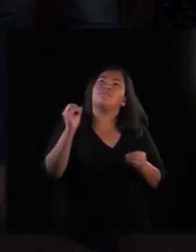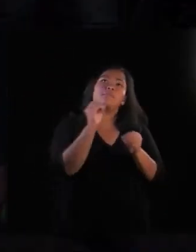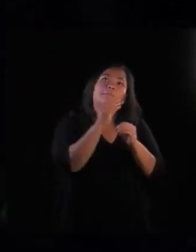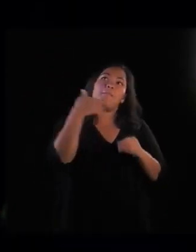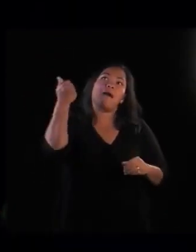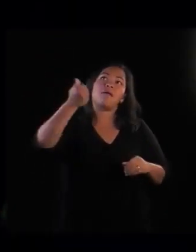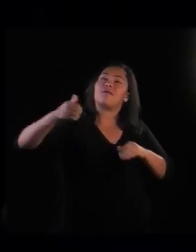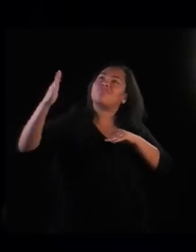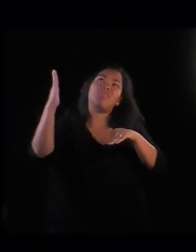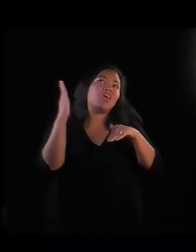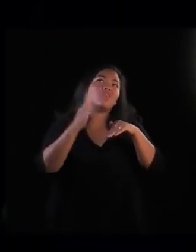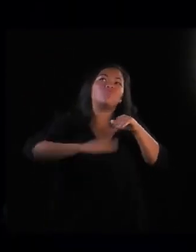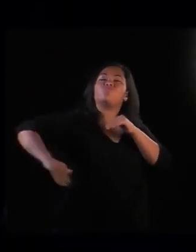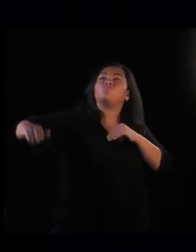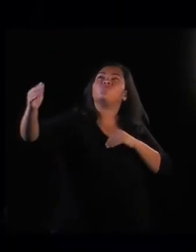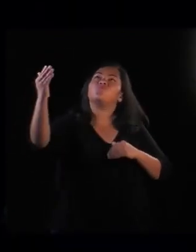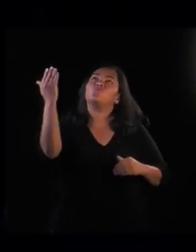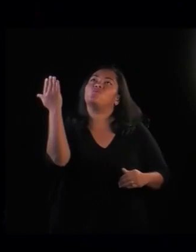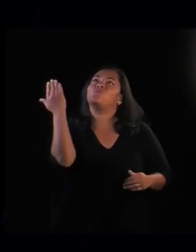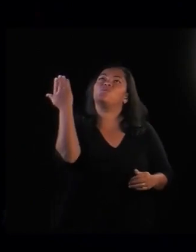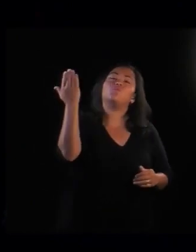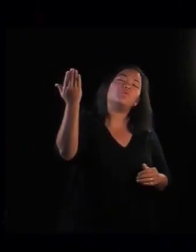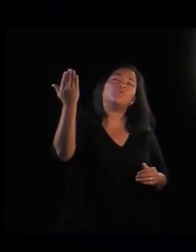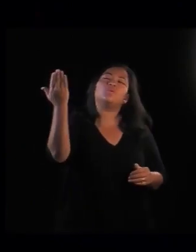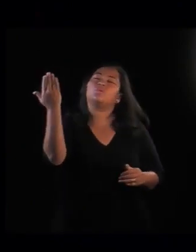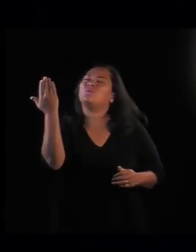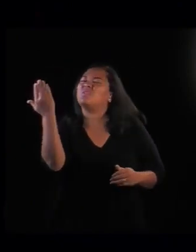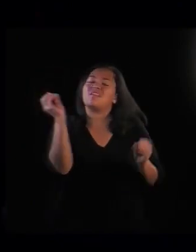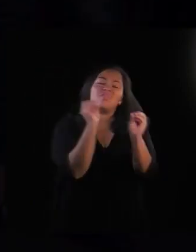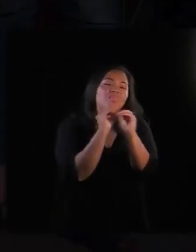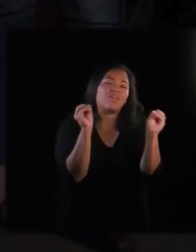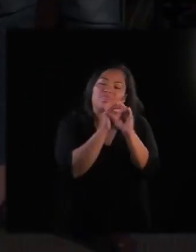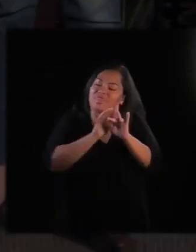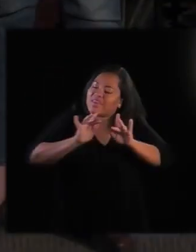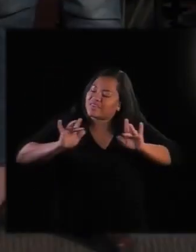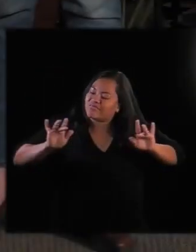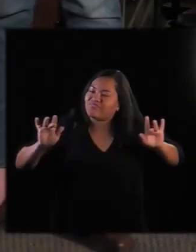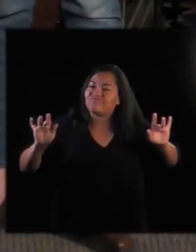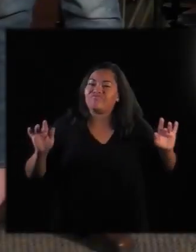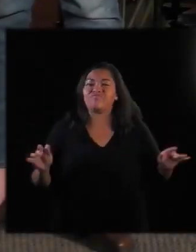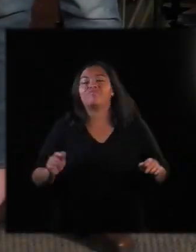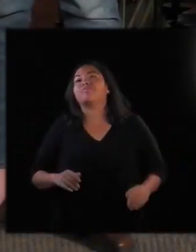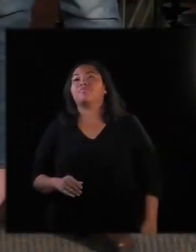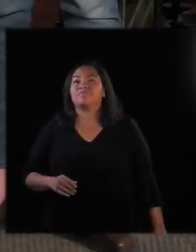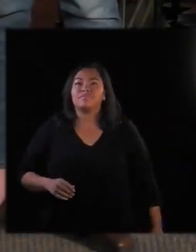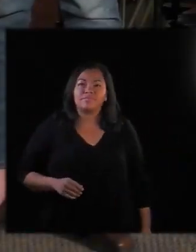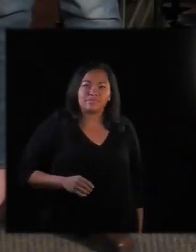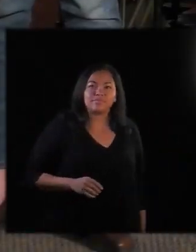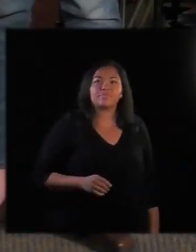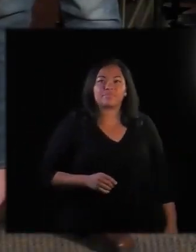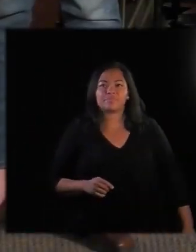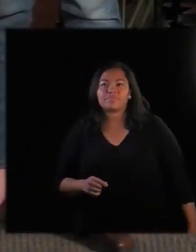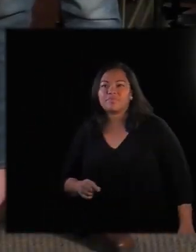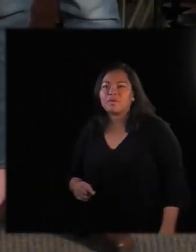Nothing is better than you. Absolutely nothing.